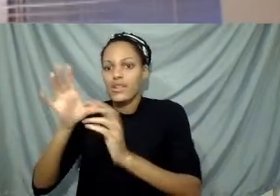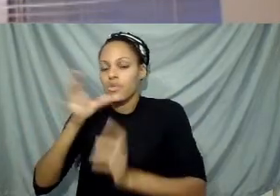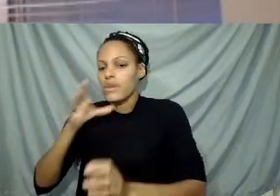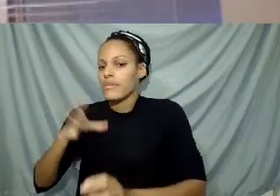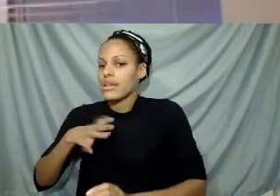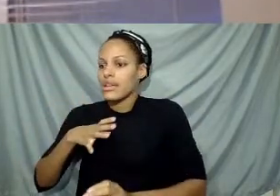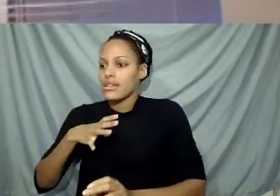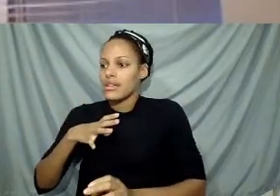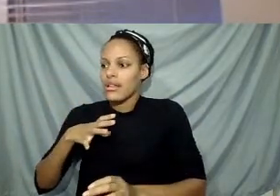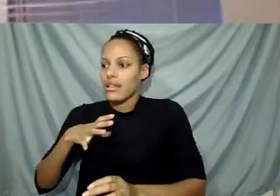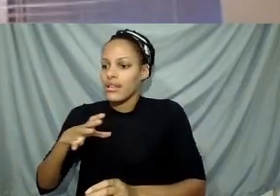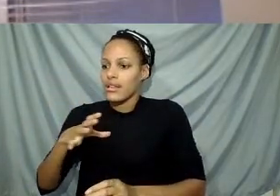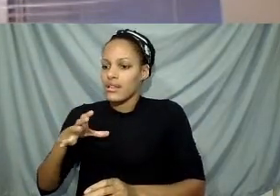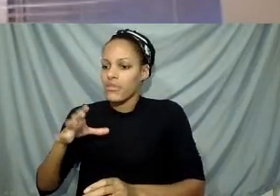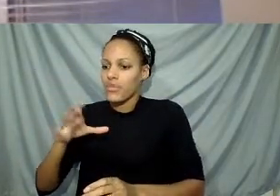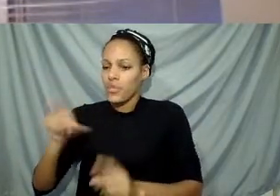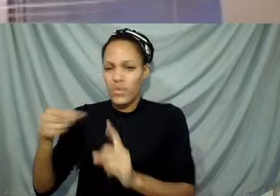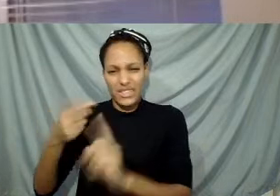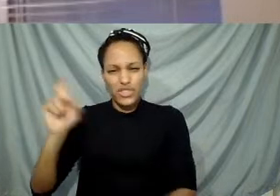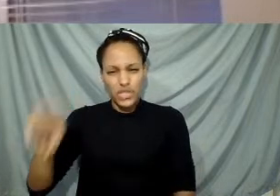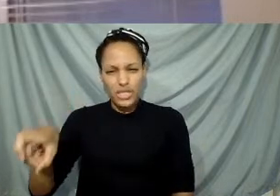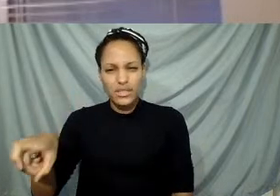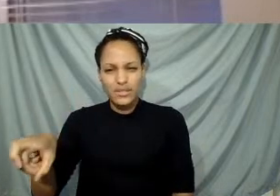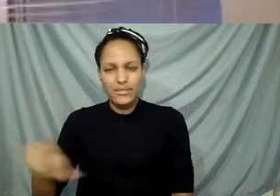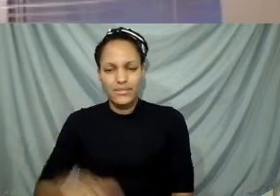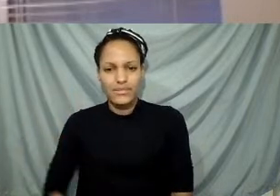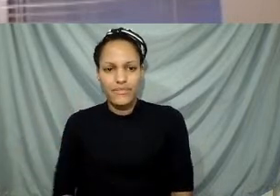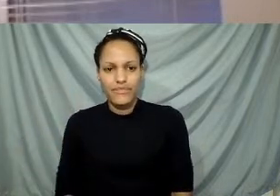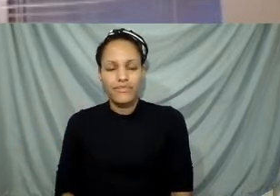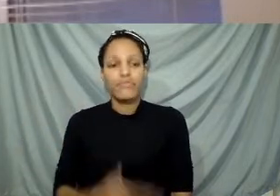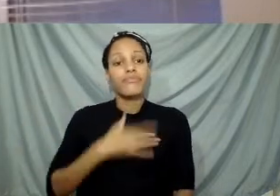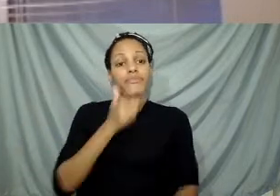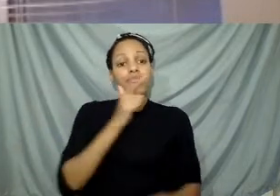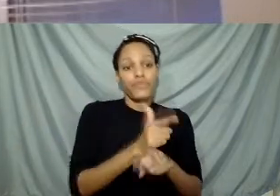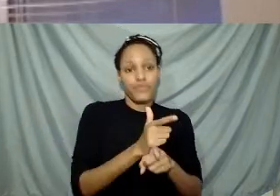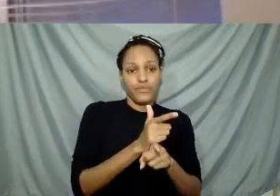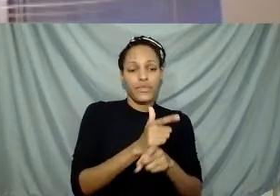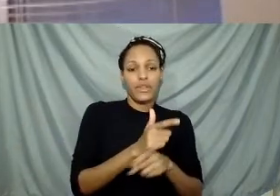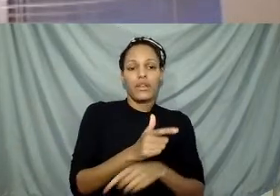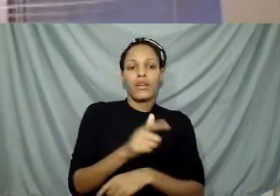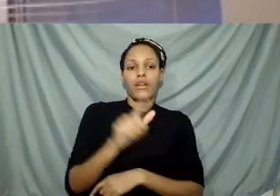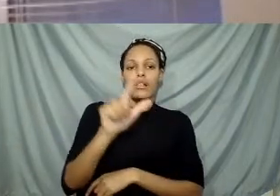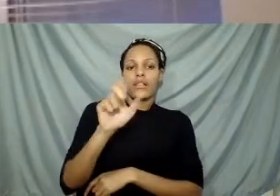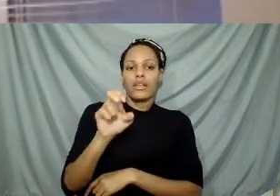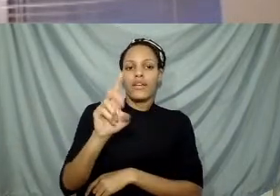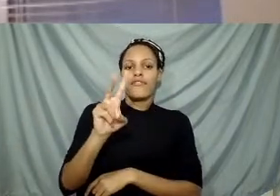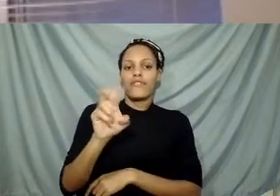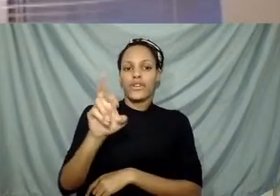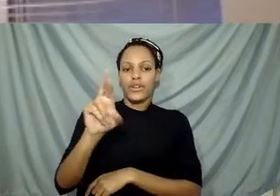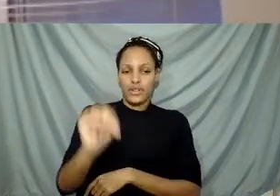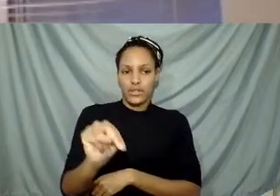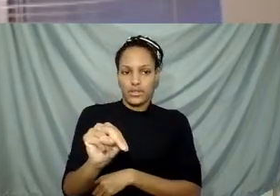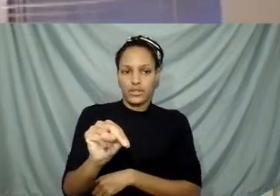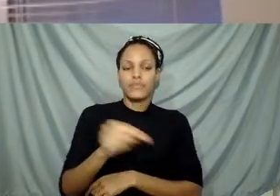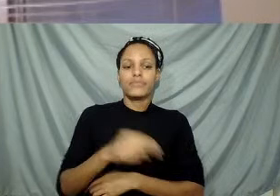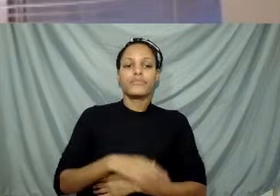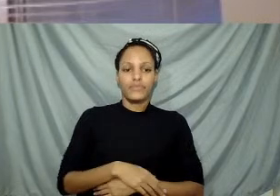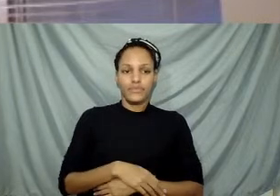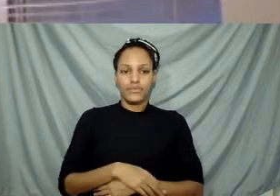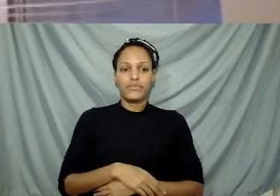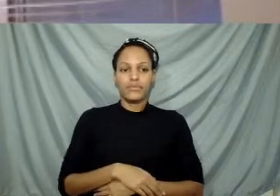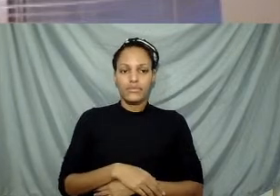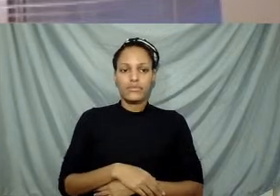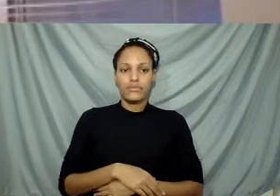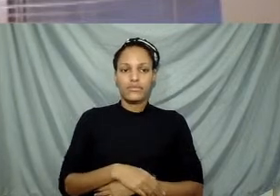unpack that more. My sisters are Laverne Alafia Jeff, as I alluded to earlier. She's